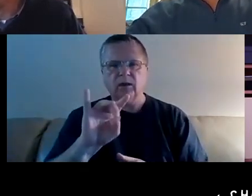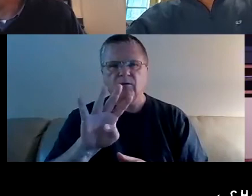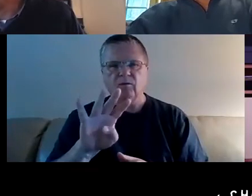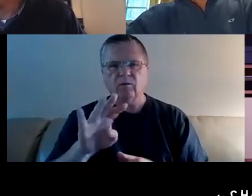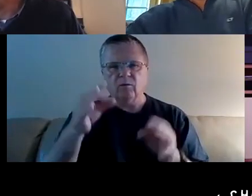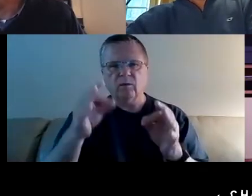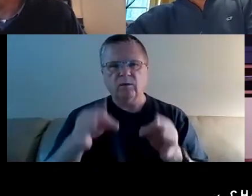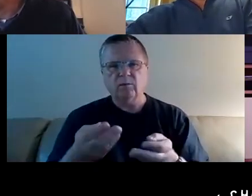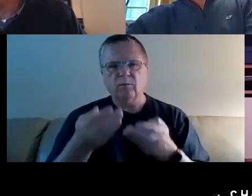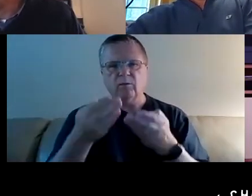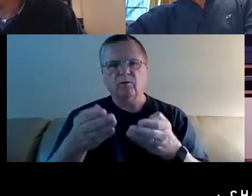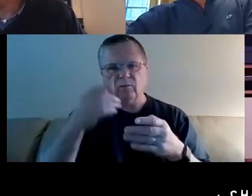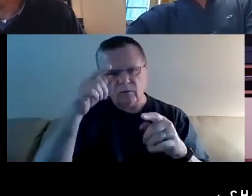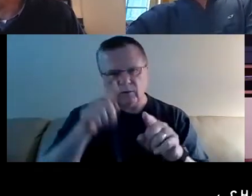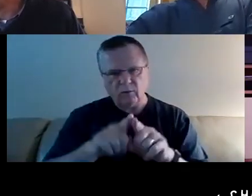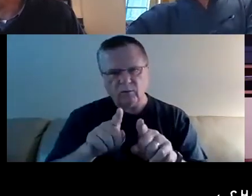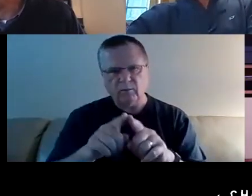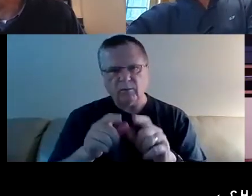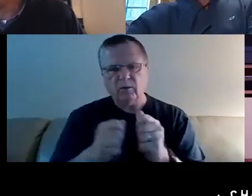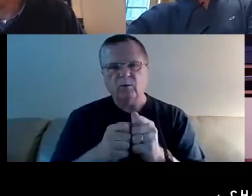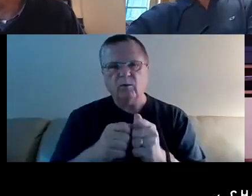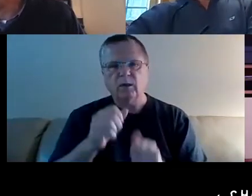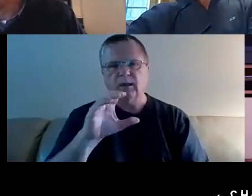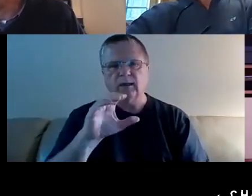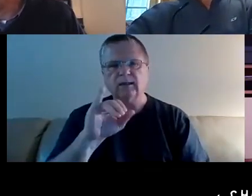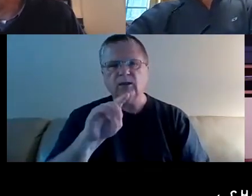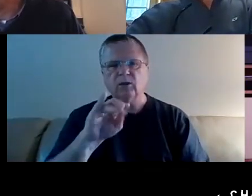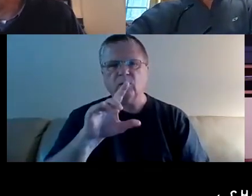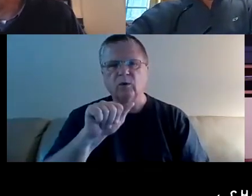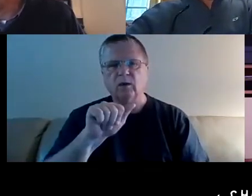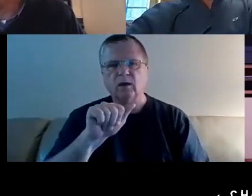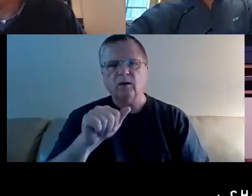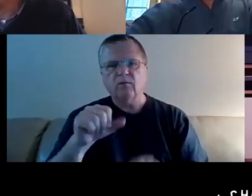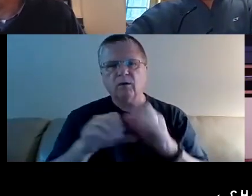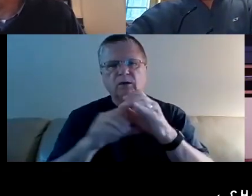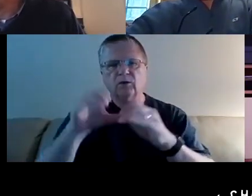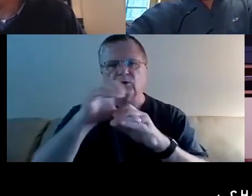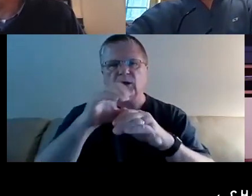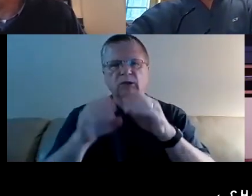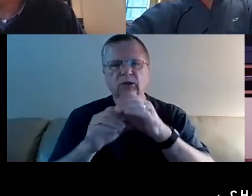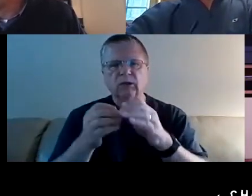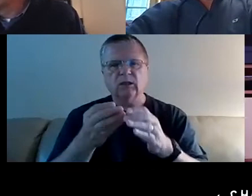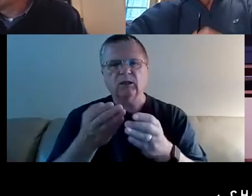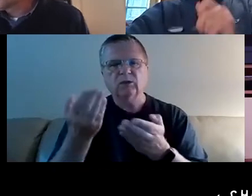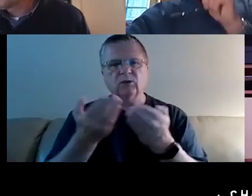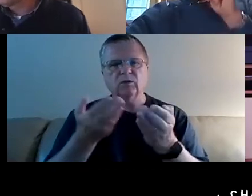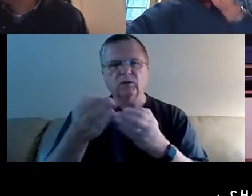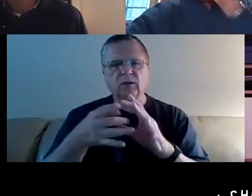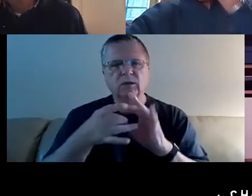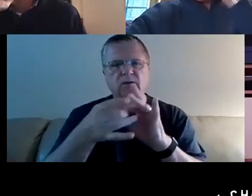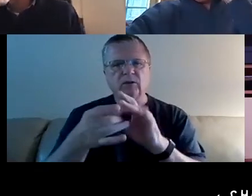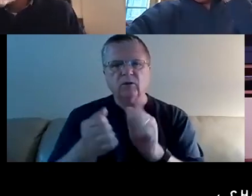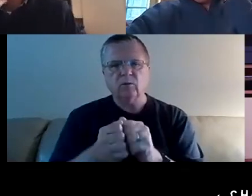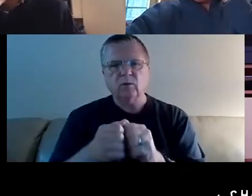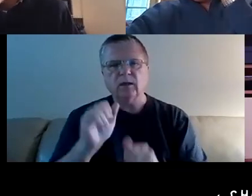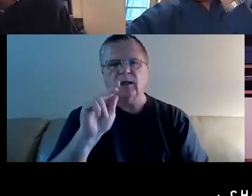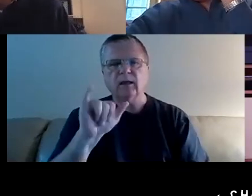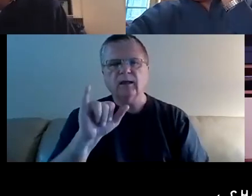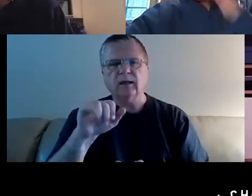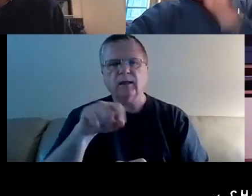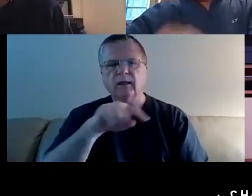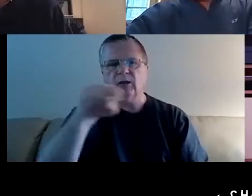resolution providing for an agreement with Zatola Construction for construction services associated with the Allegheny Circle Phase